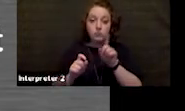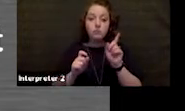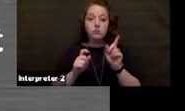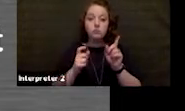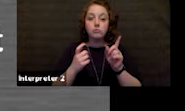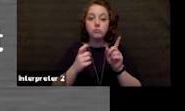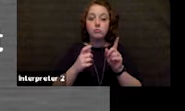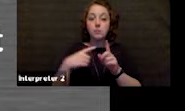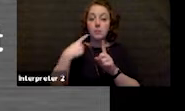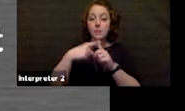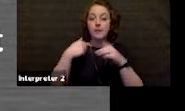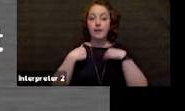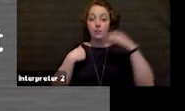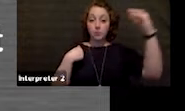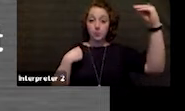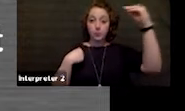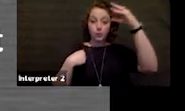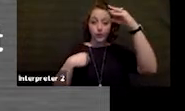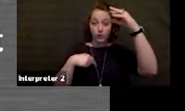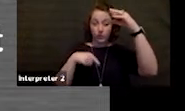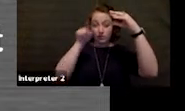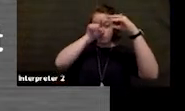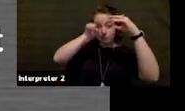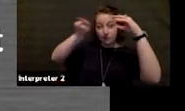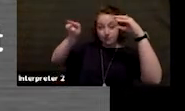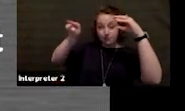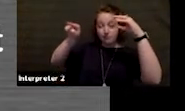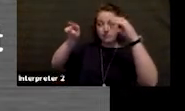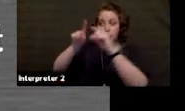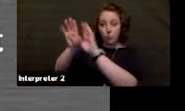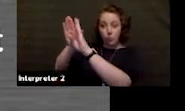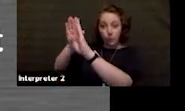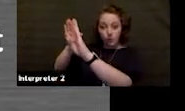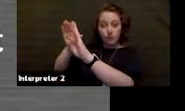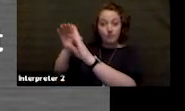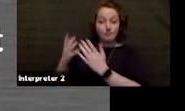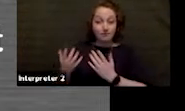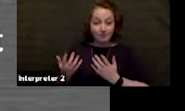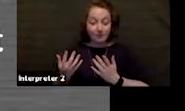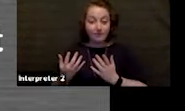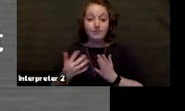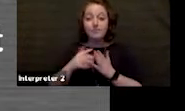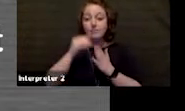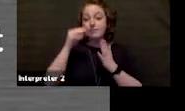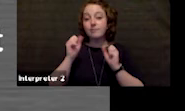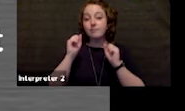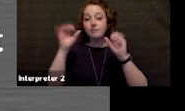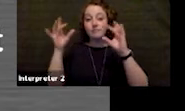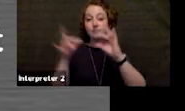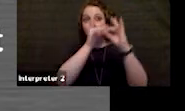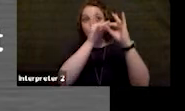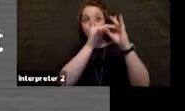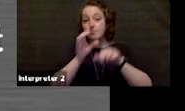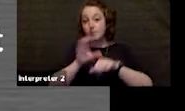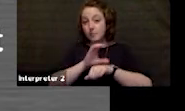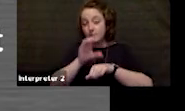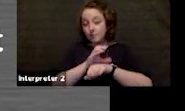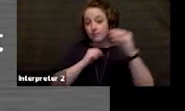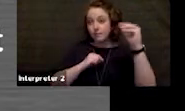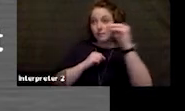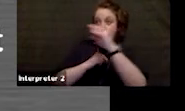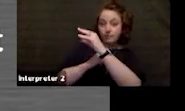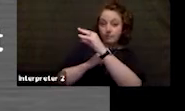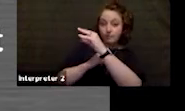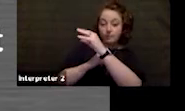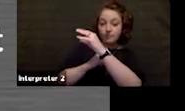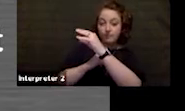from the ceiling, so that if students actually wanted to hook in a computer to that and project something on a wall as they worked